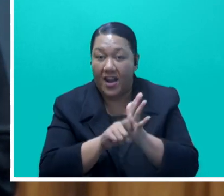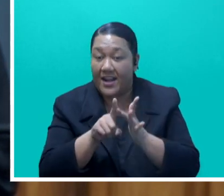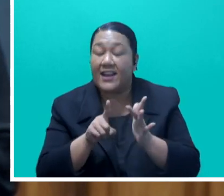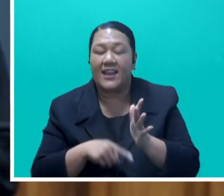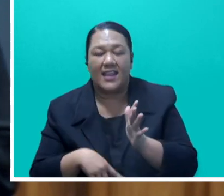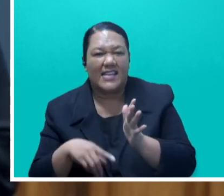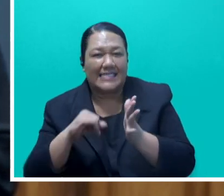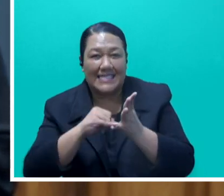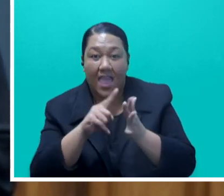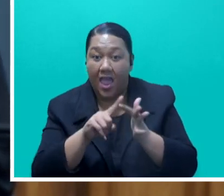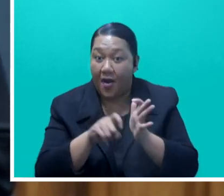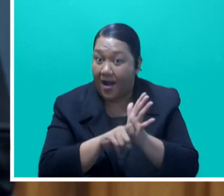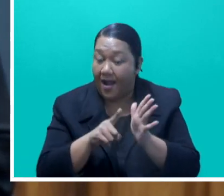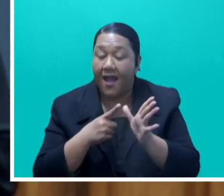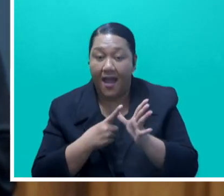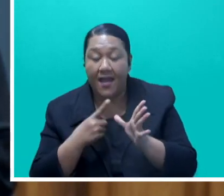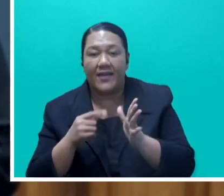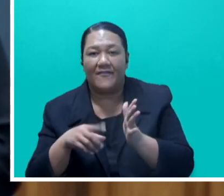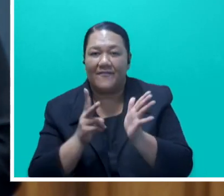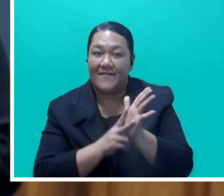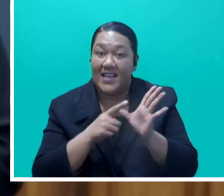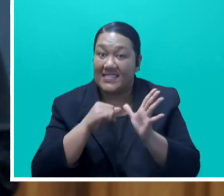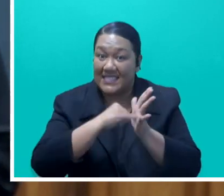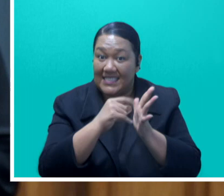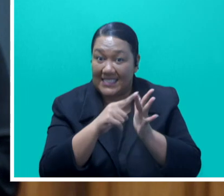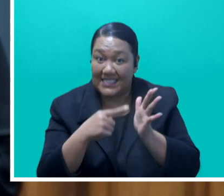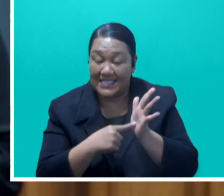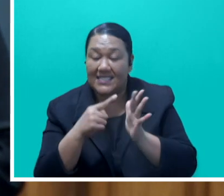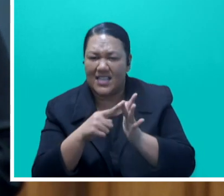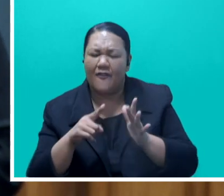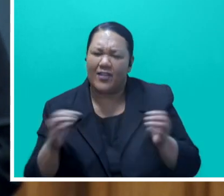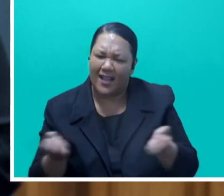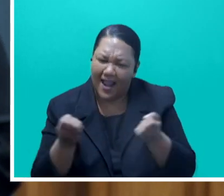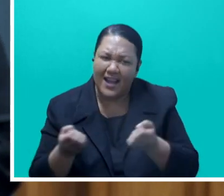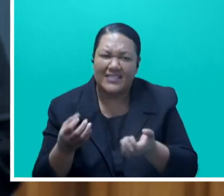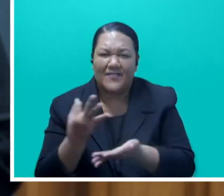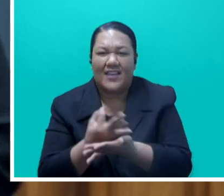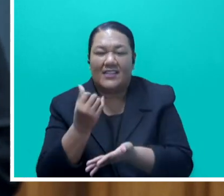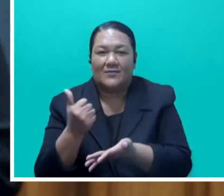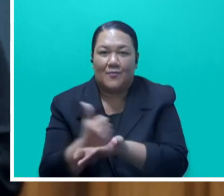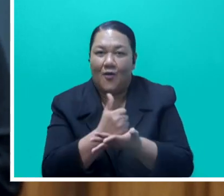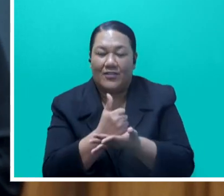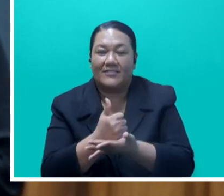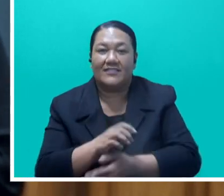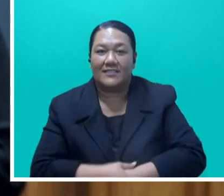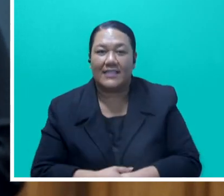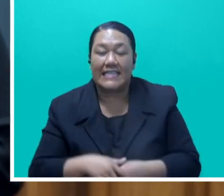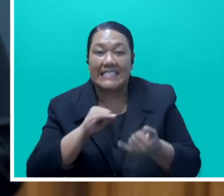Vasiti, for their financial support and encouragement. Mr. and Mrs. Alitia